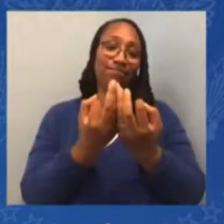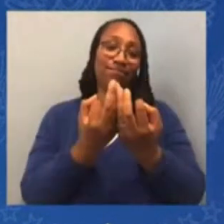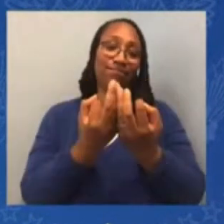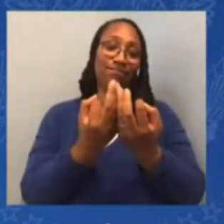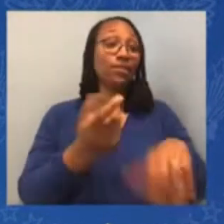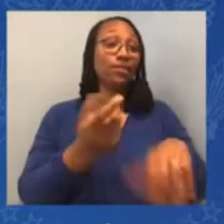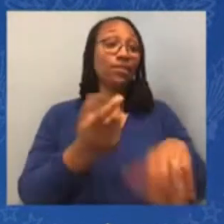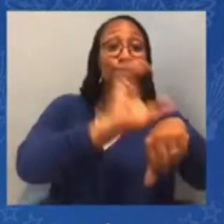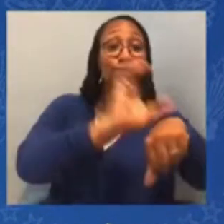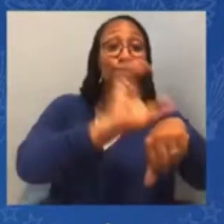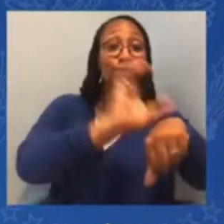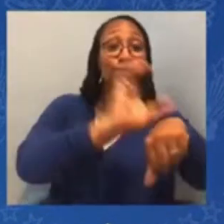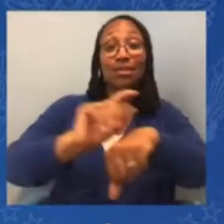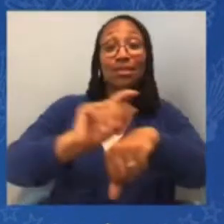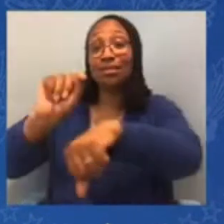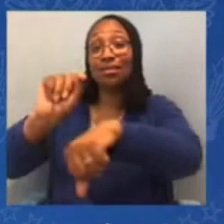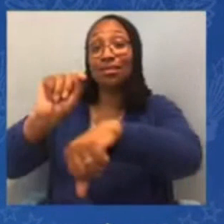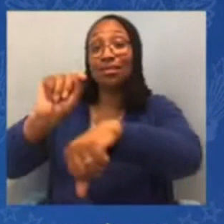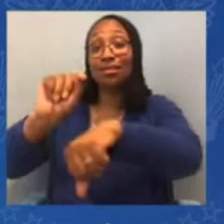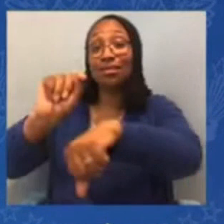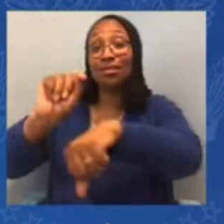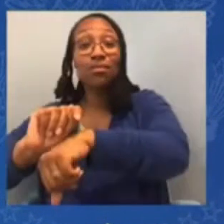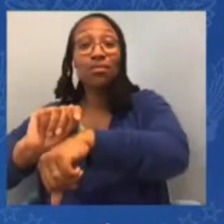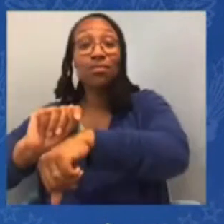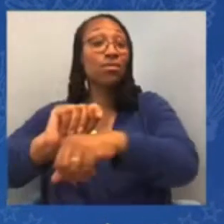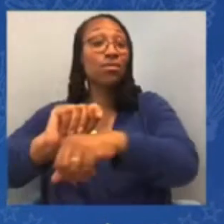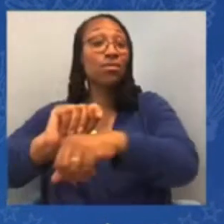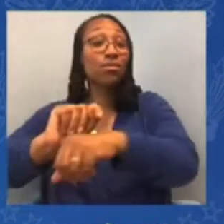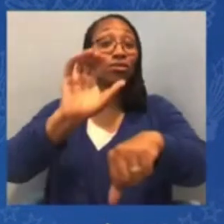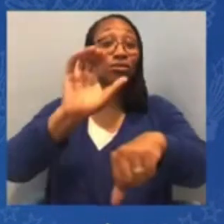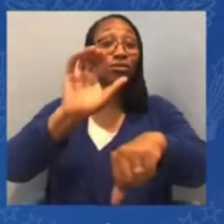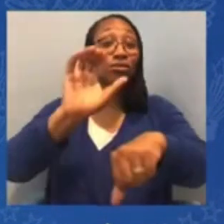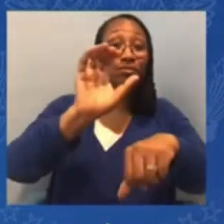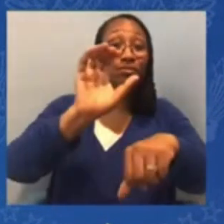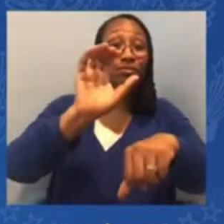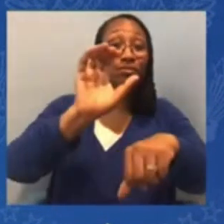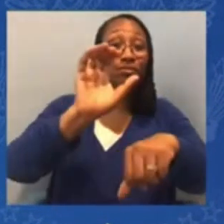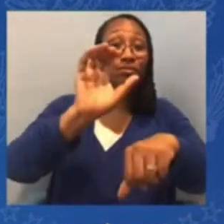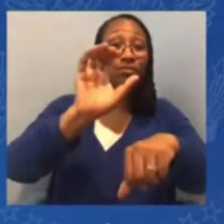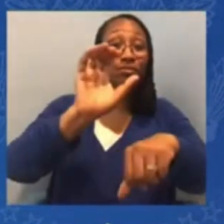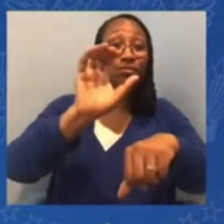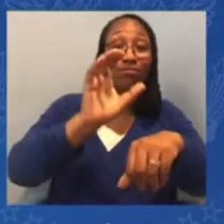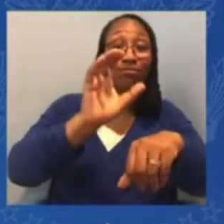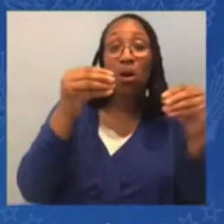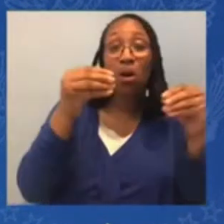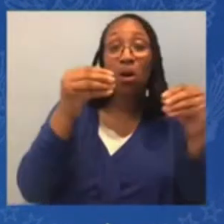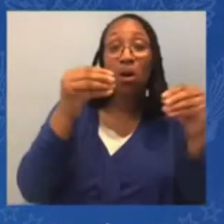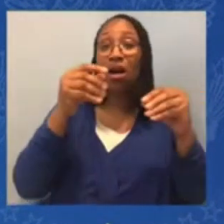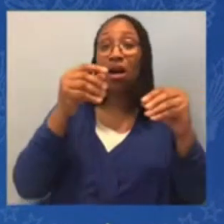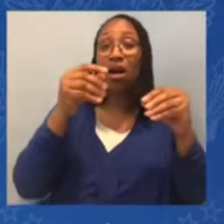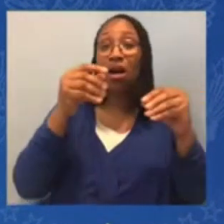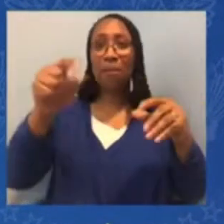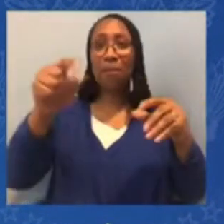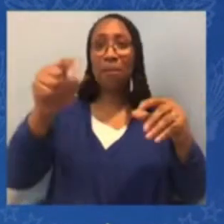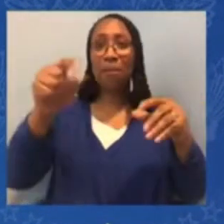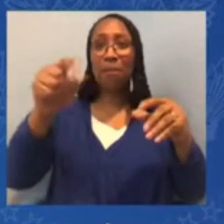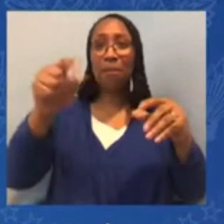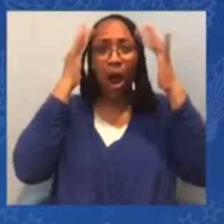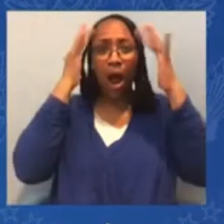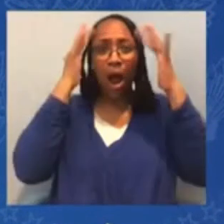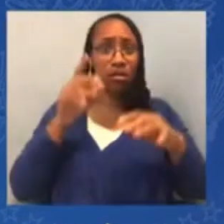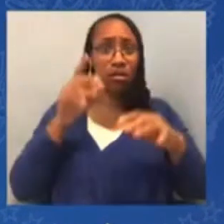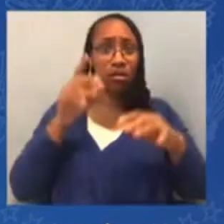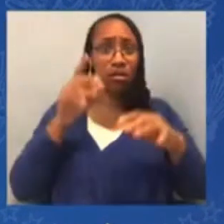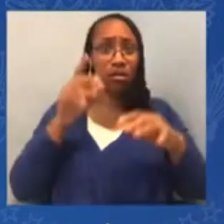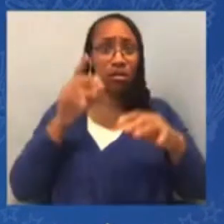we're ever going to see them. We all want our kids to have the freedom to learn, to read, to write, instead of learning